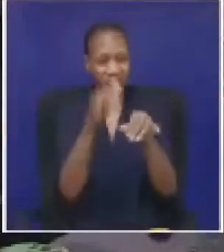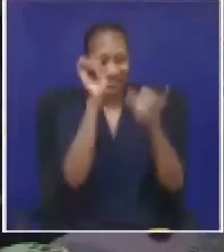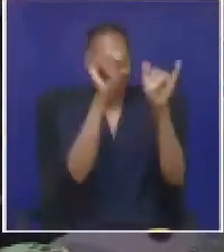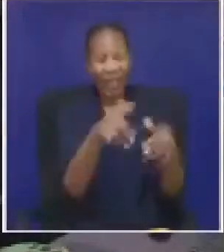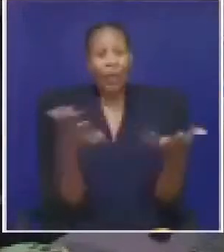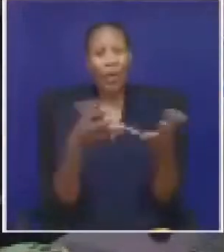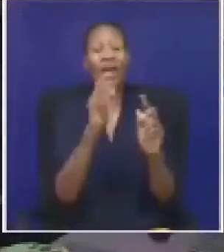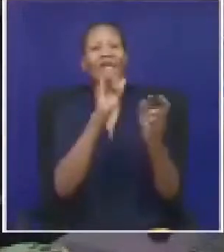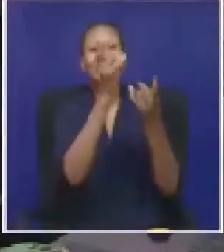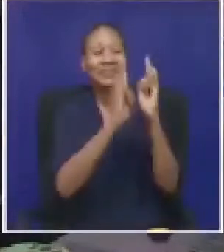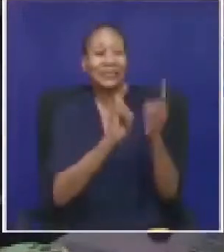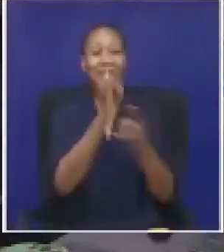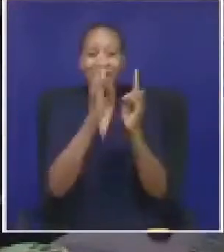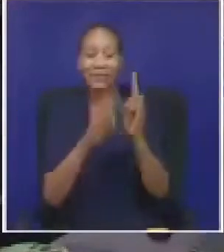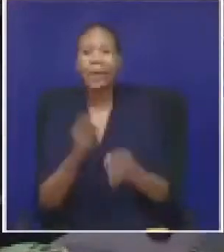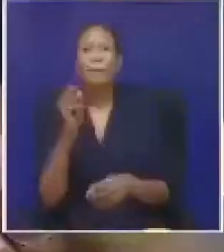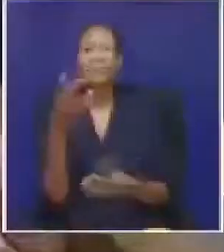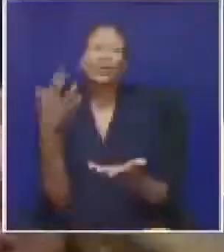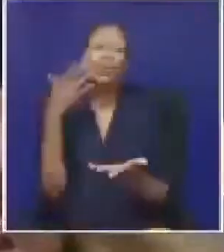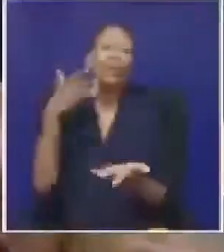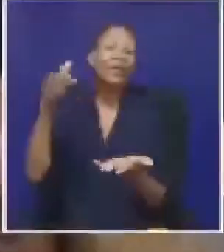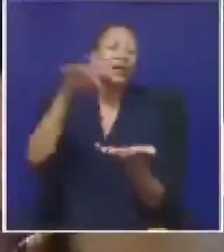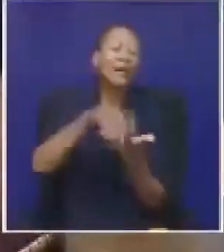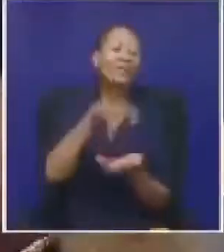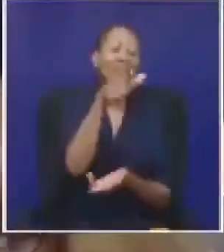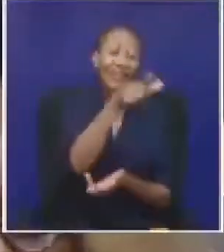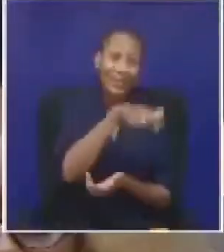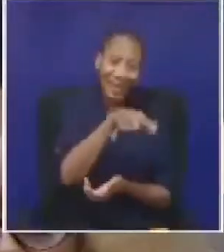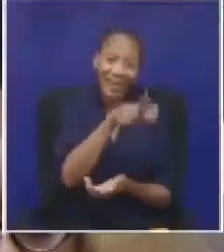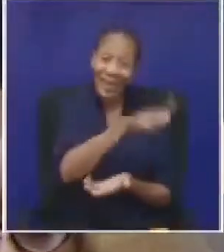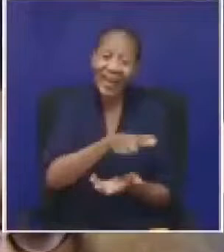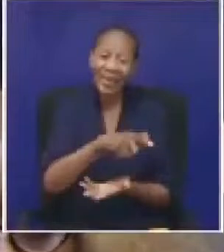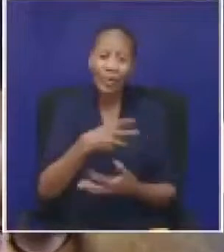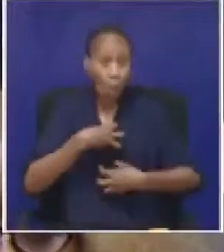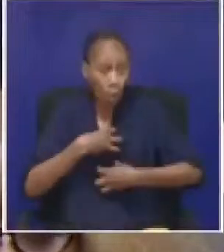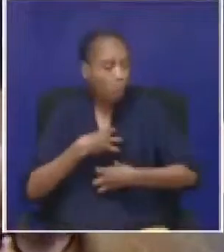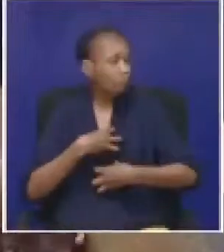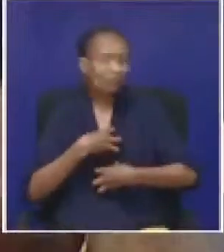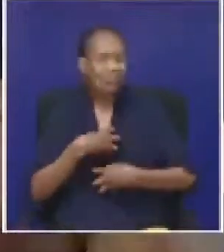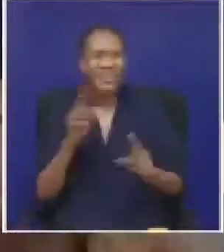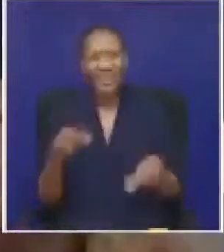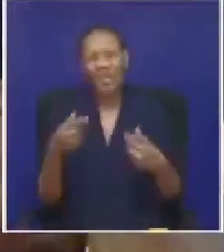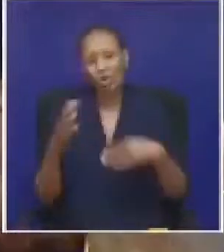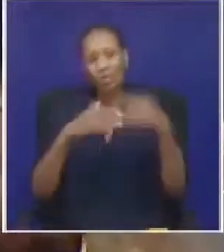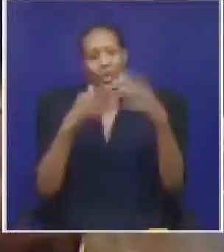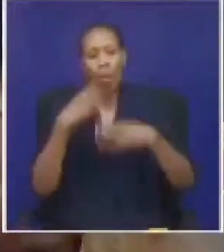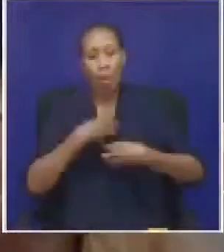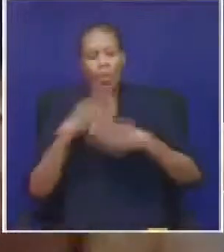where they do not have any land on which to build their own homes and to settle.